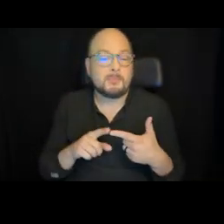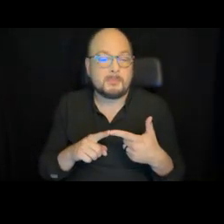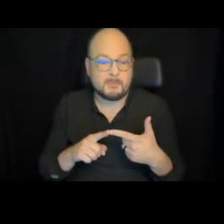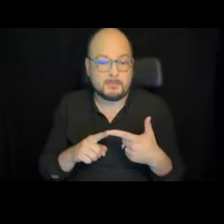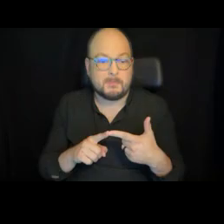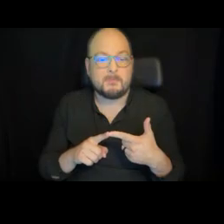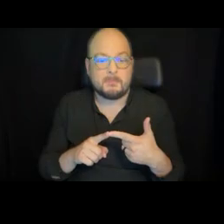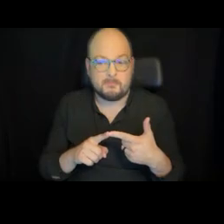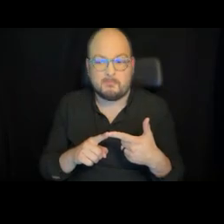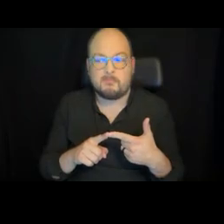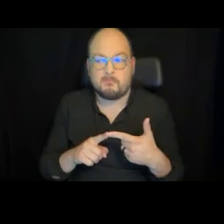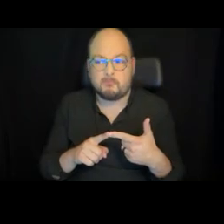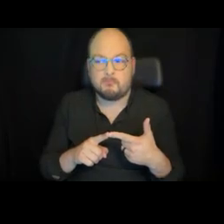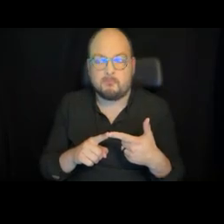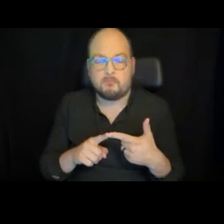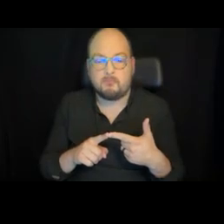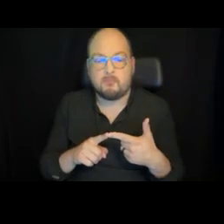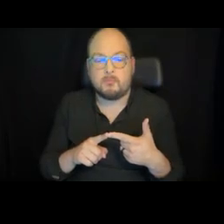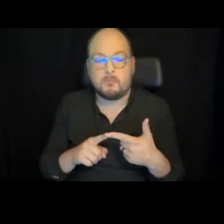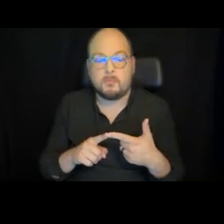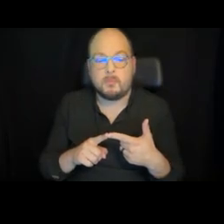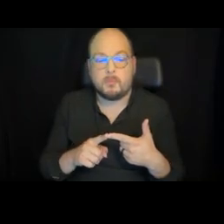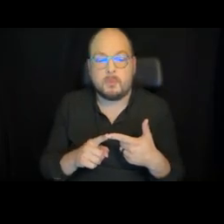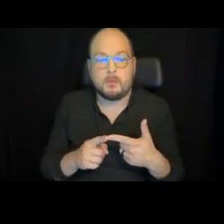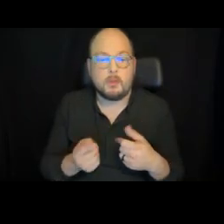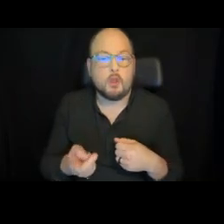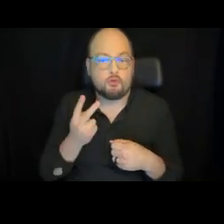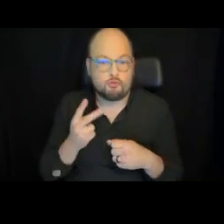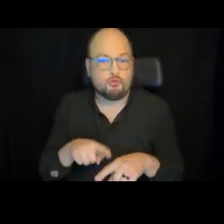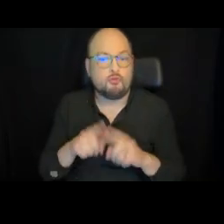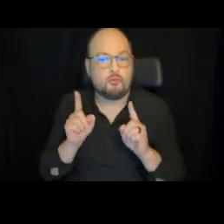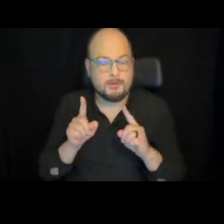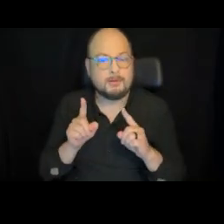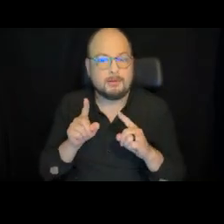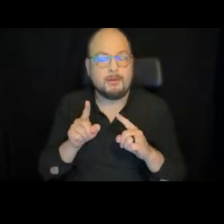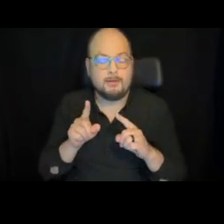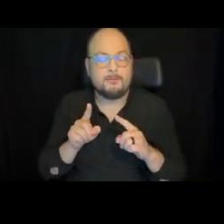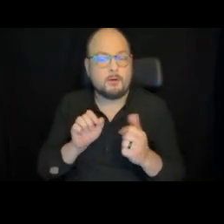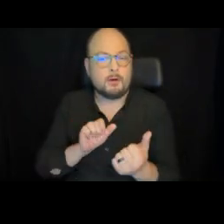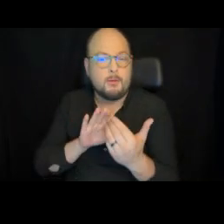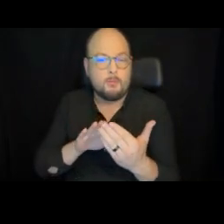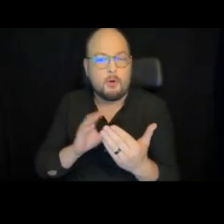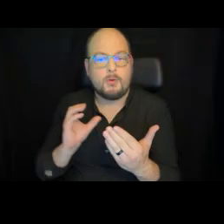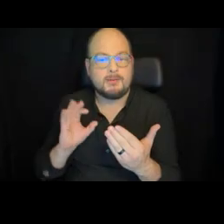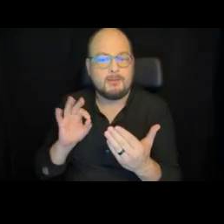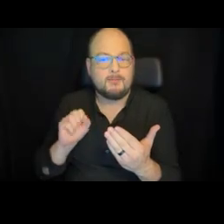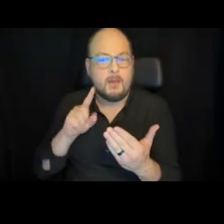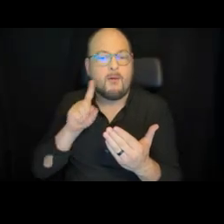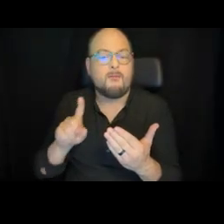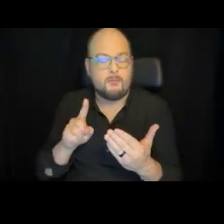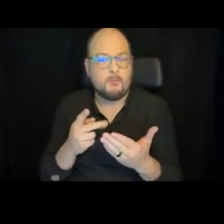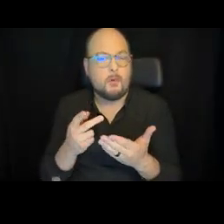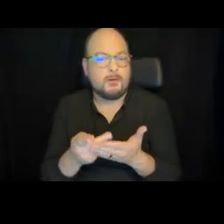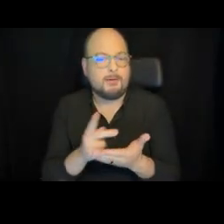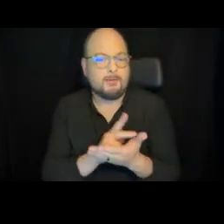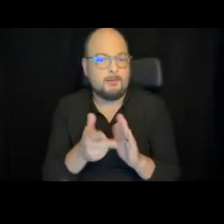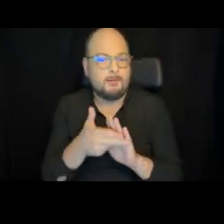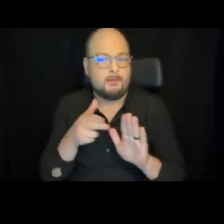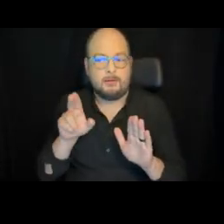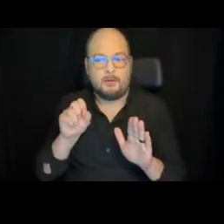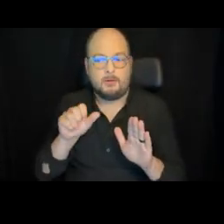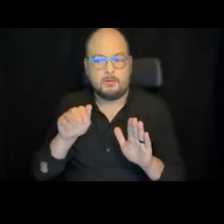Knowledge check 2. The two approaches used with CFS in usable kitchens are the parallel approach